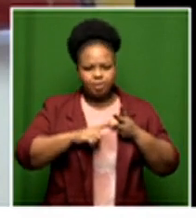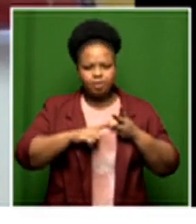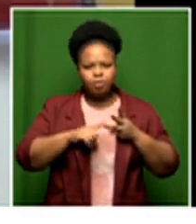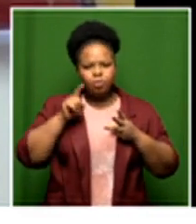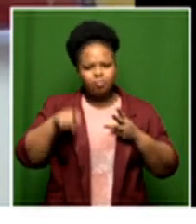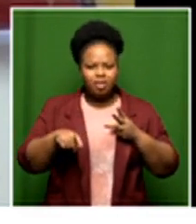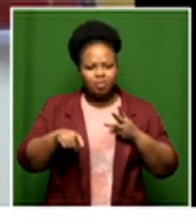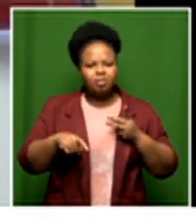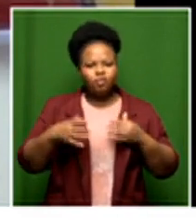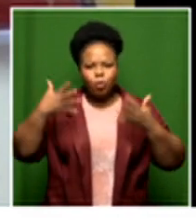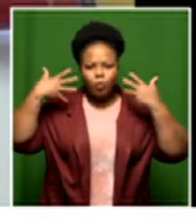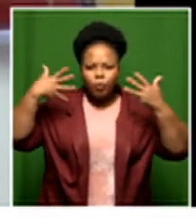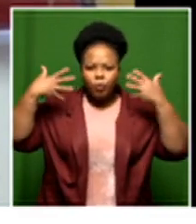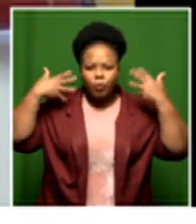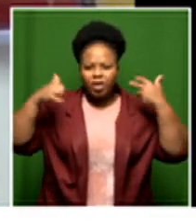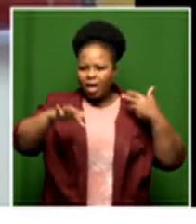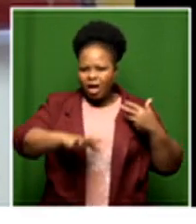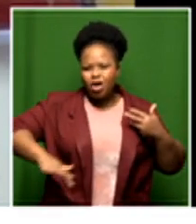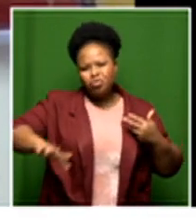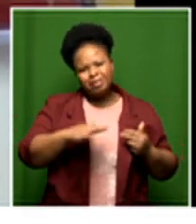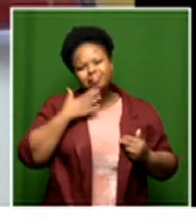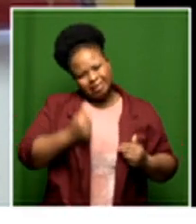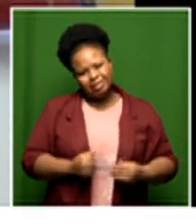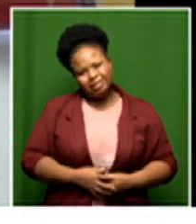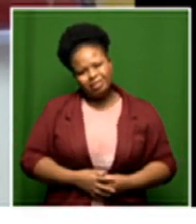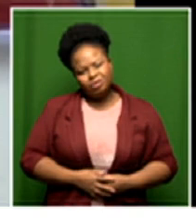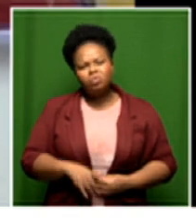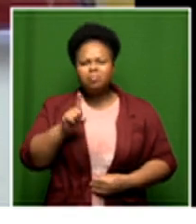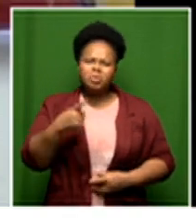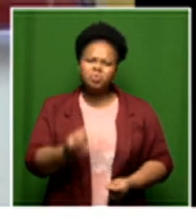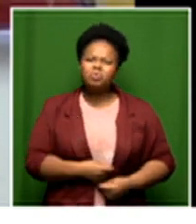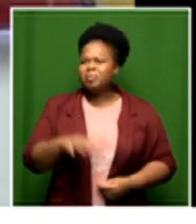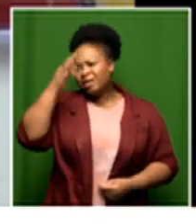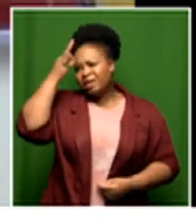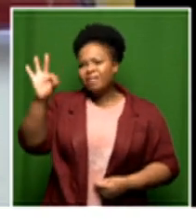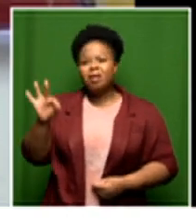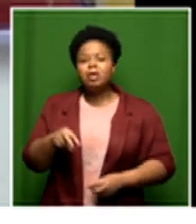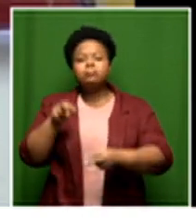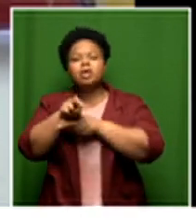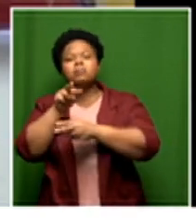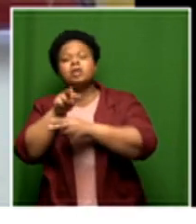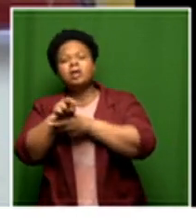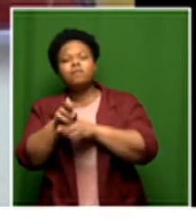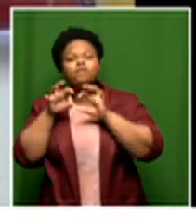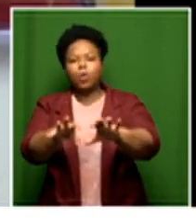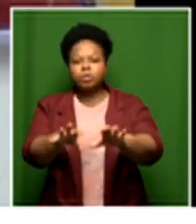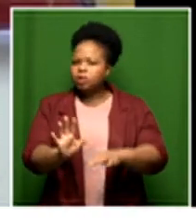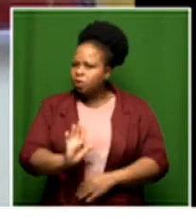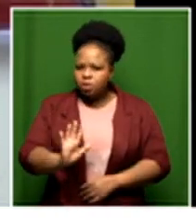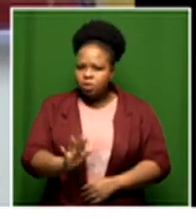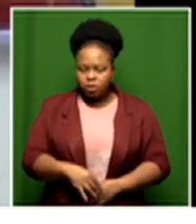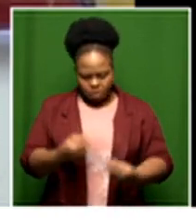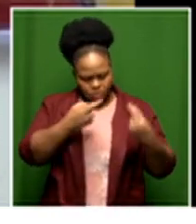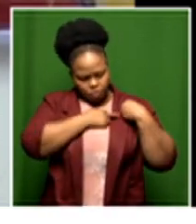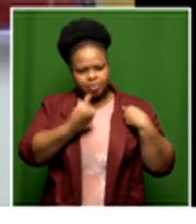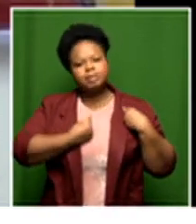ventilation. And that is something that you need to do. Government cannot impose it on you. It's